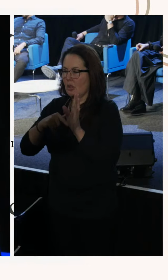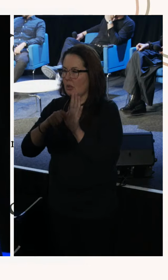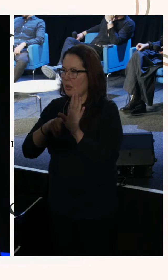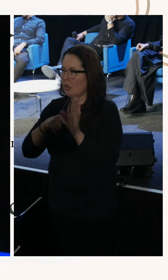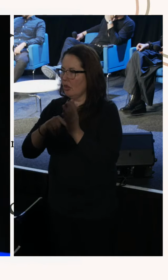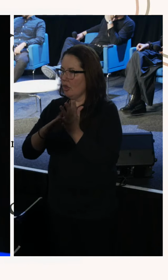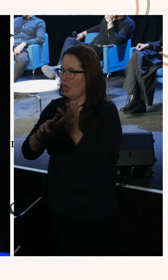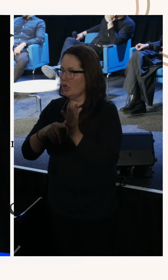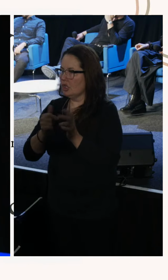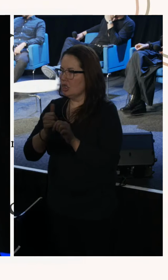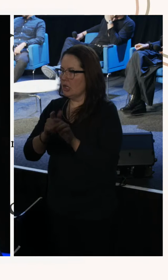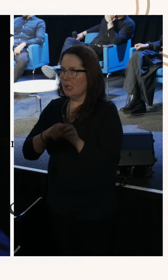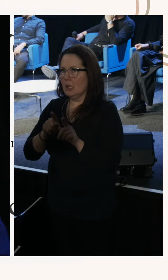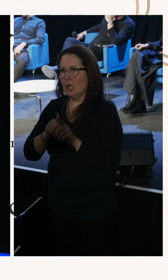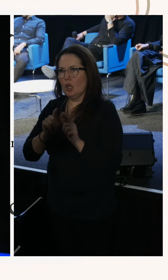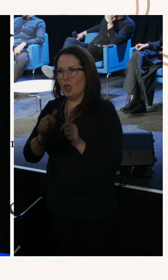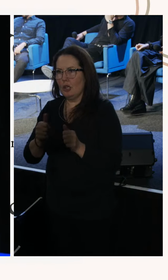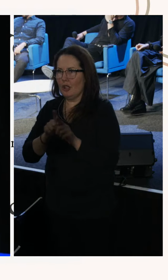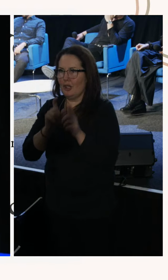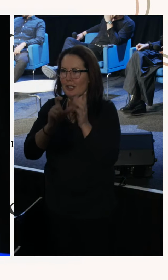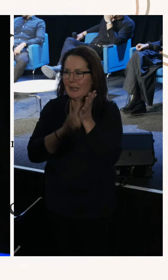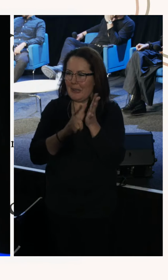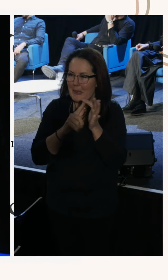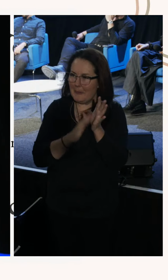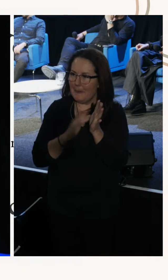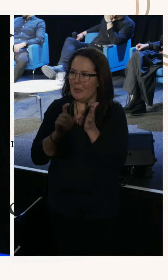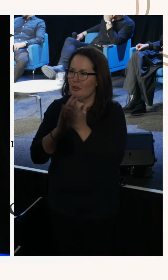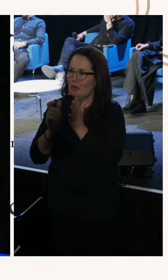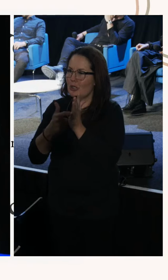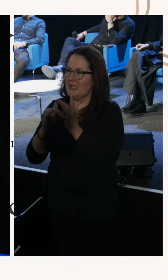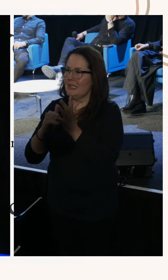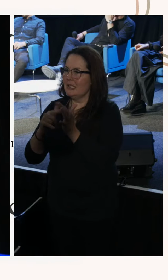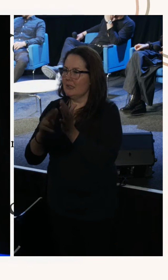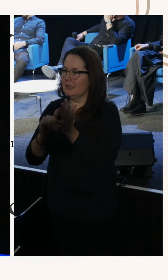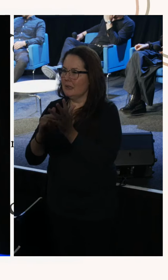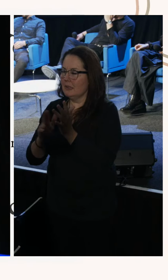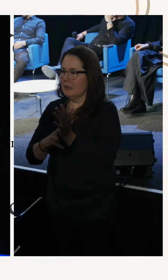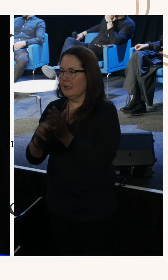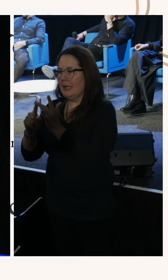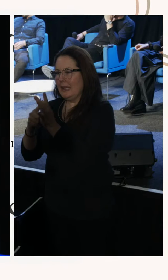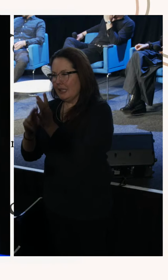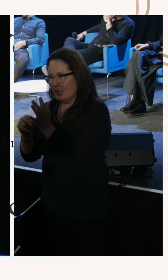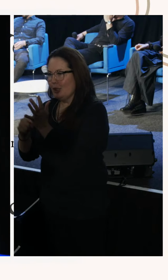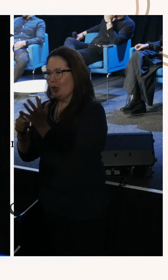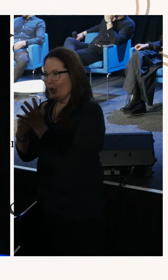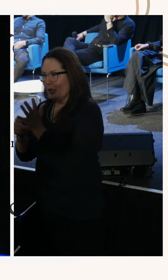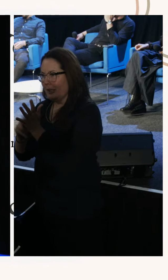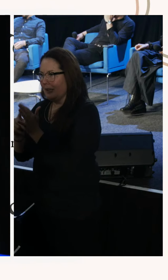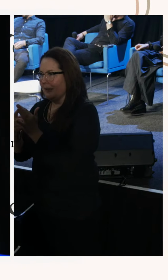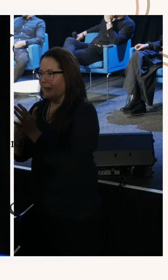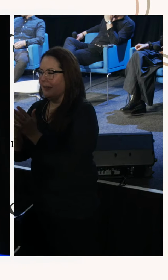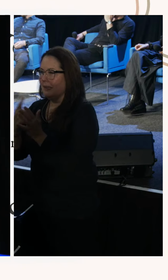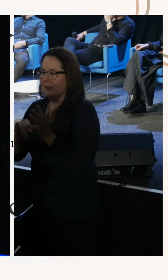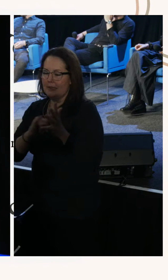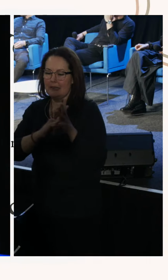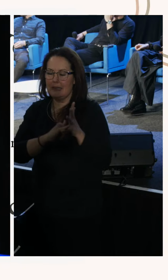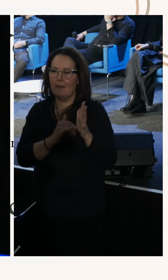the early figures like, you know, Clem Christensen in Meanjin, Ian Turner and Stephen Murray Smith